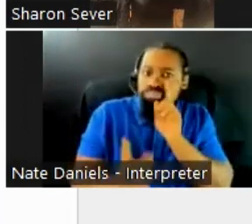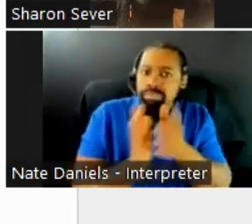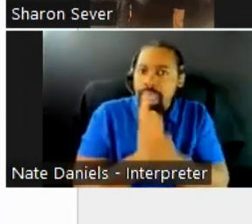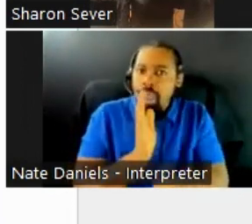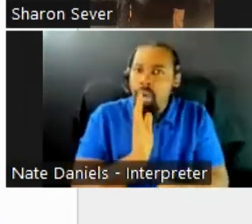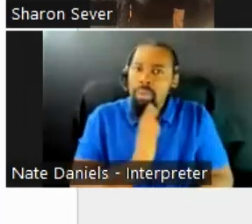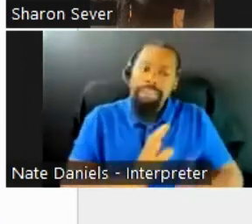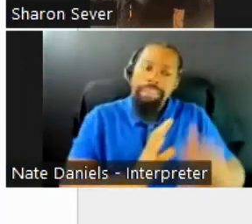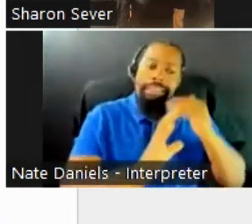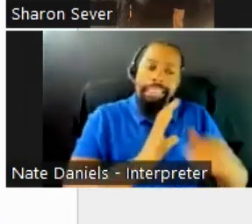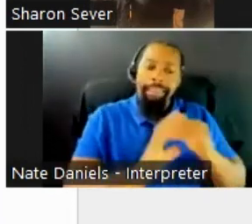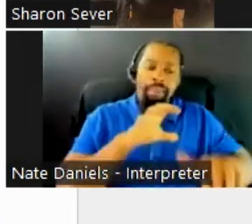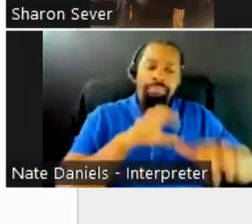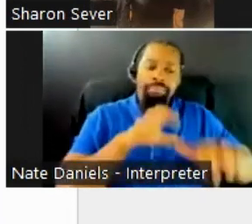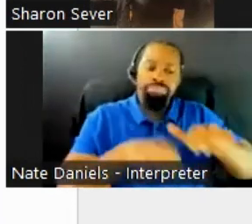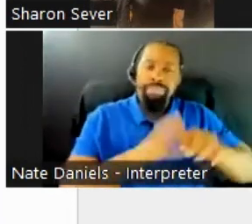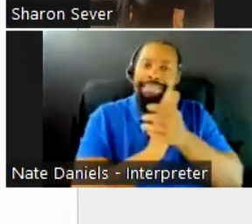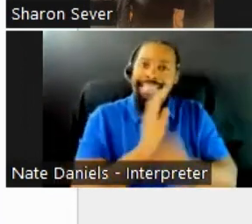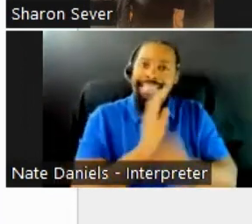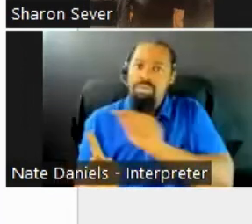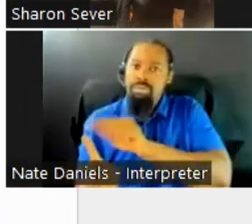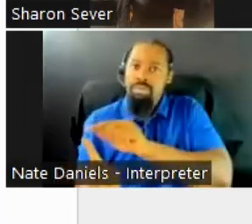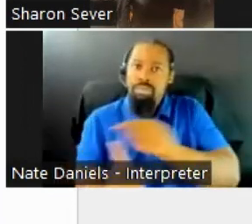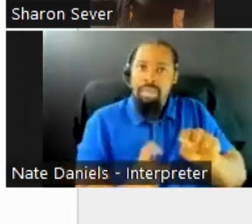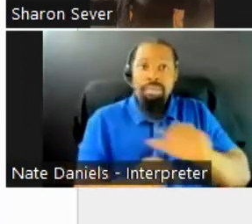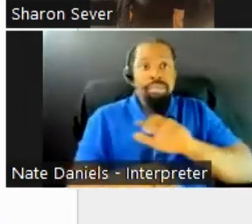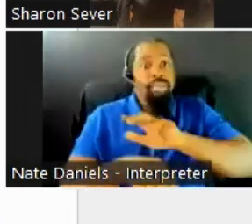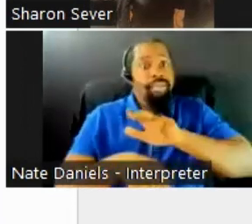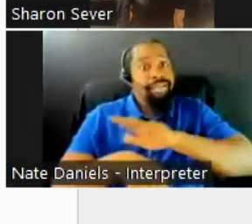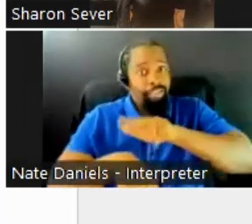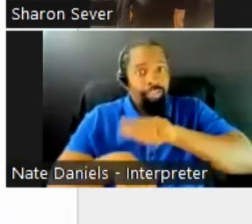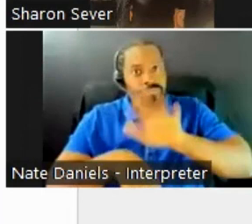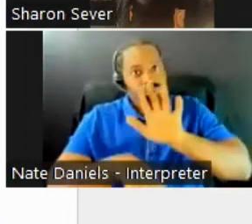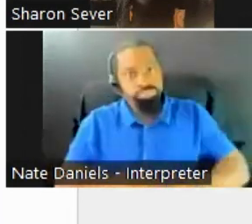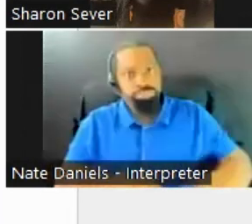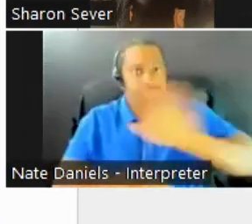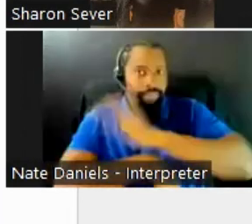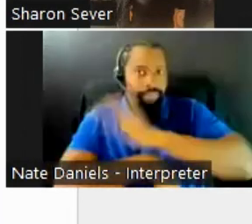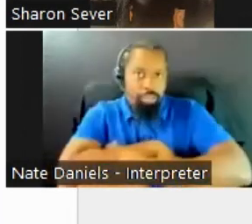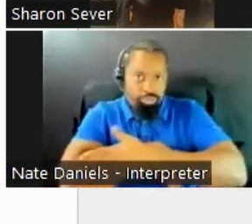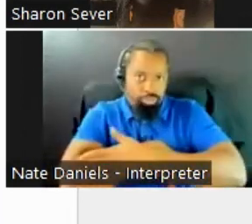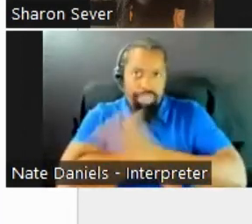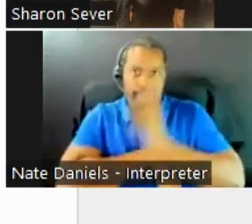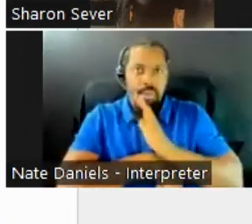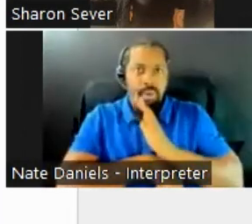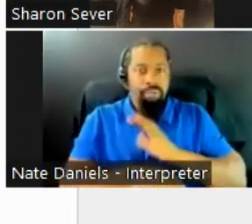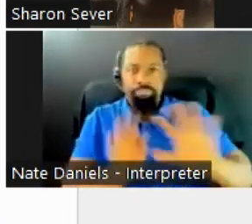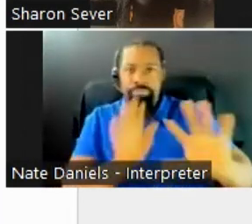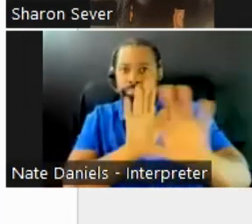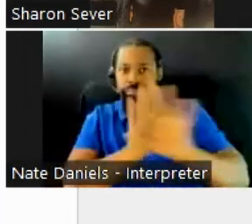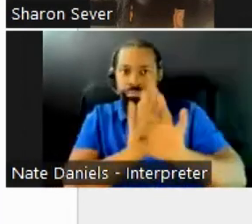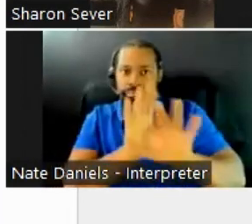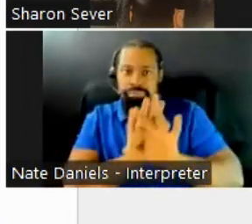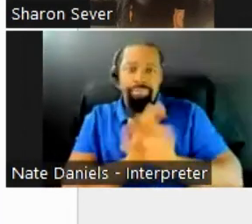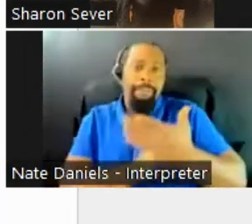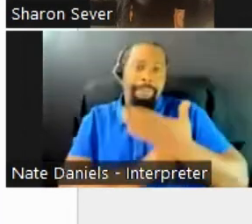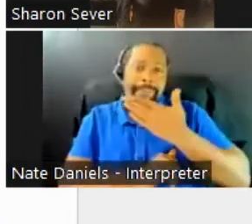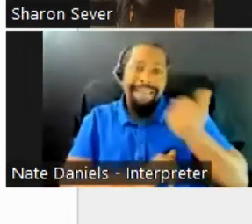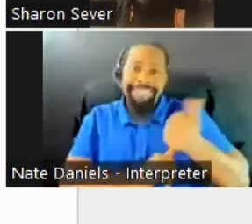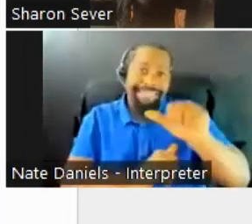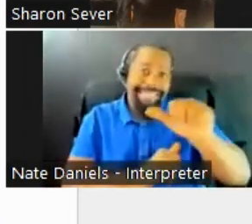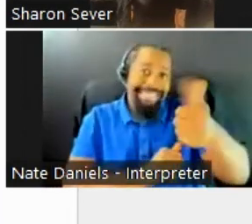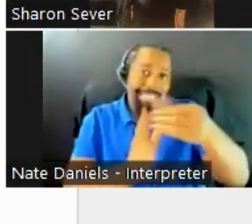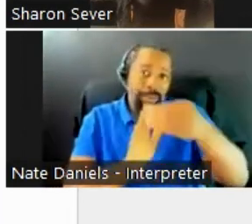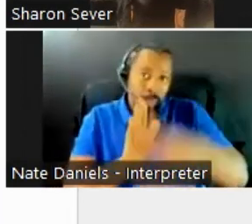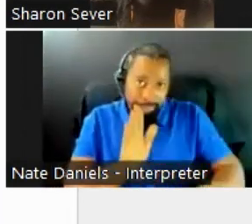we will choose the 10 best students across the country and put them out for a public vote in March, and then let the country